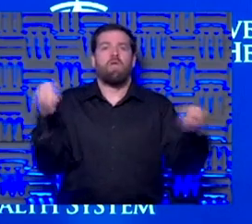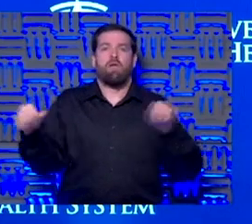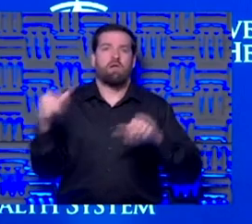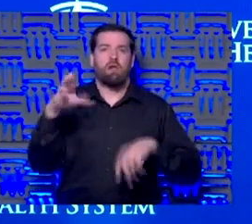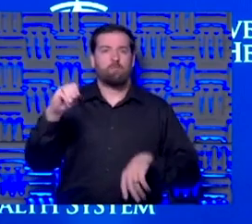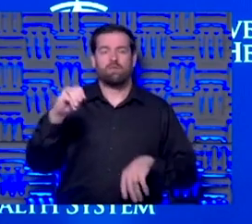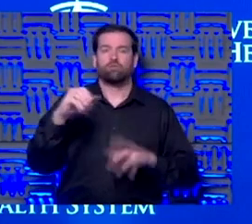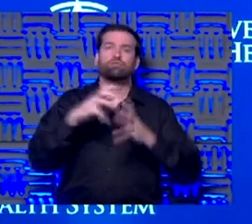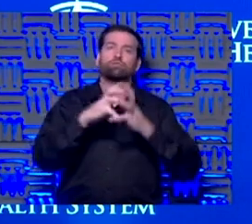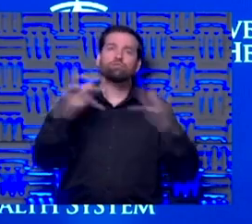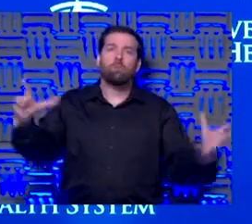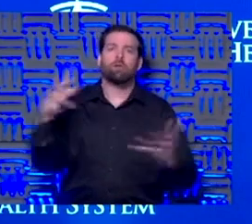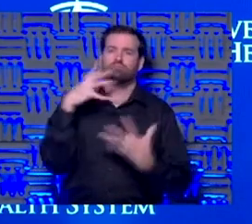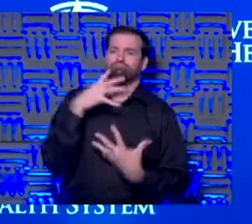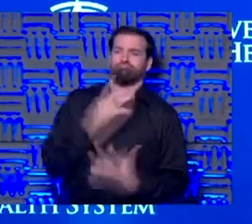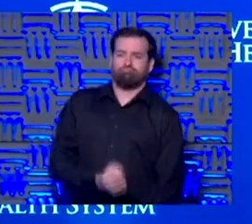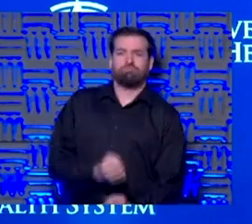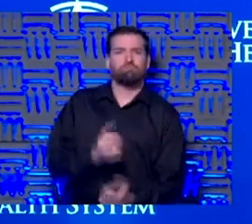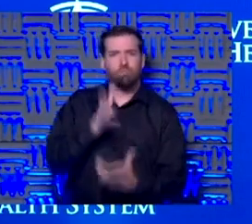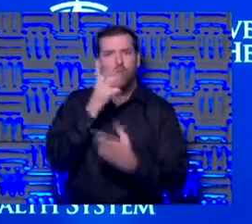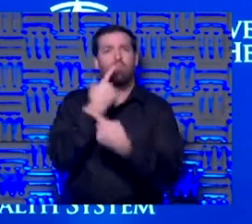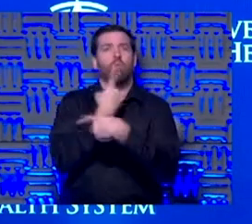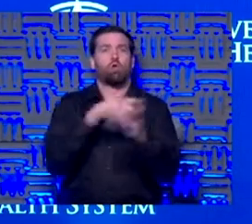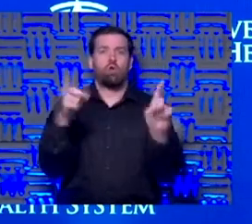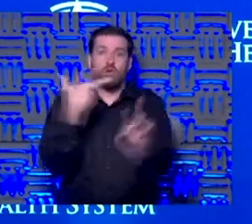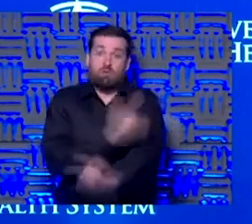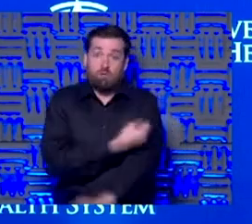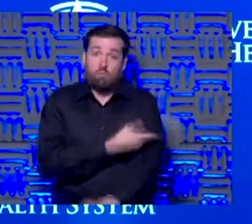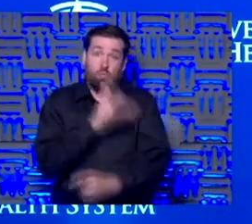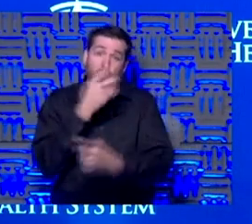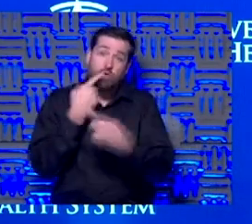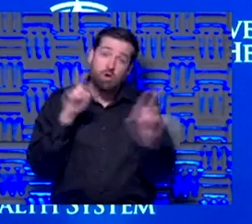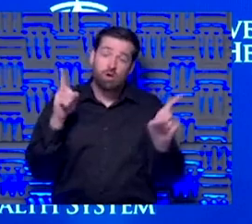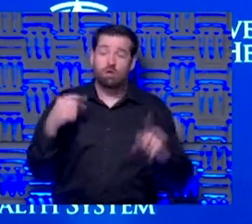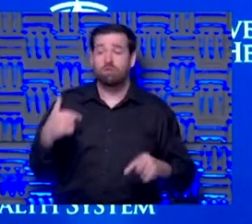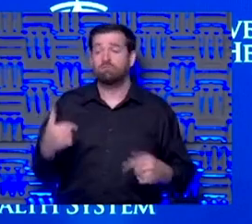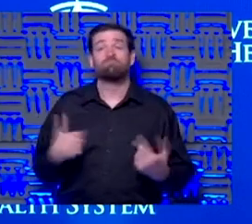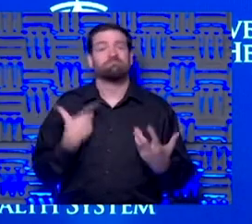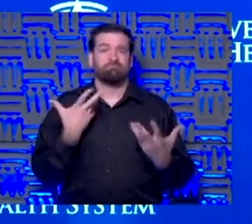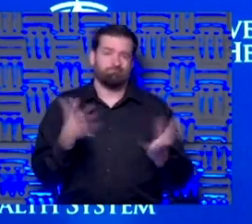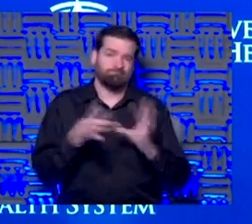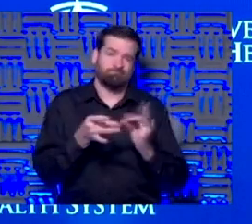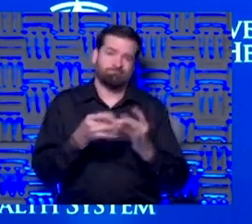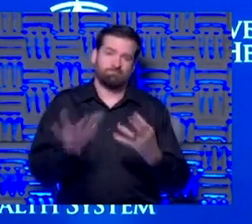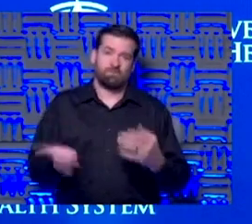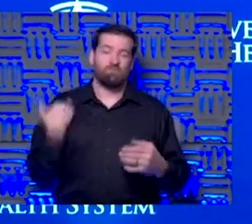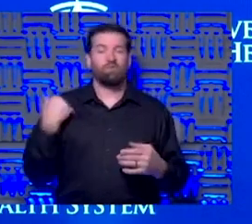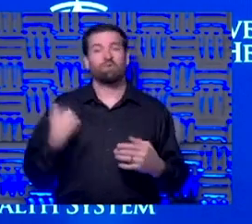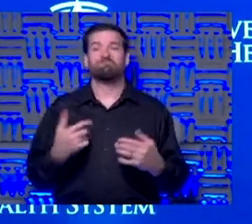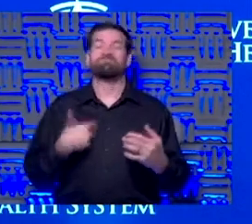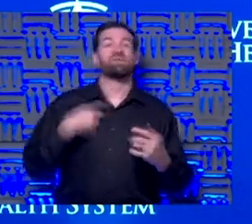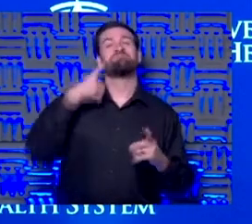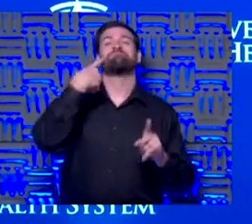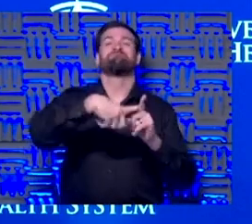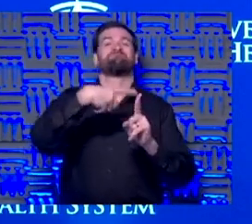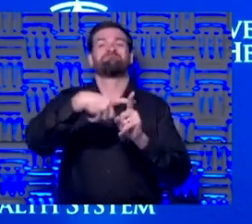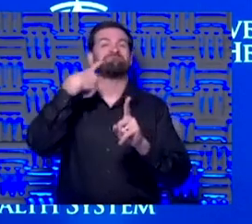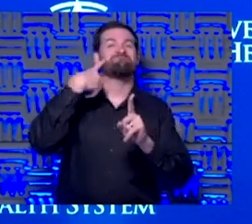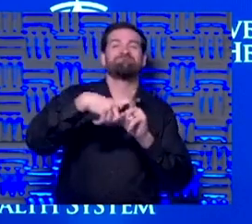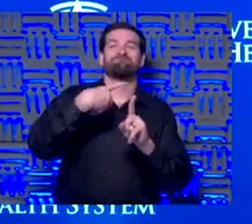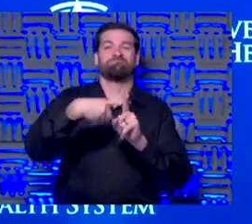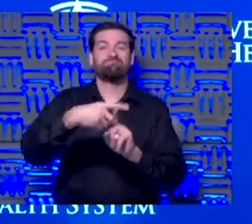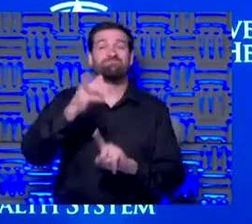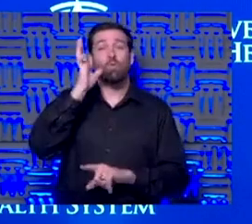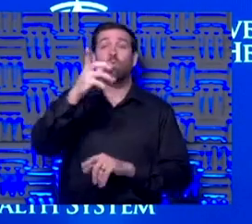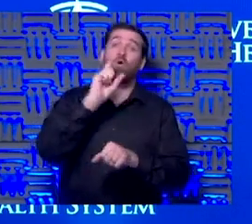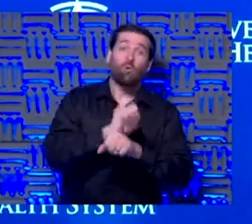they're so much confident that the vaccine's going to work. We've heard me say before, I'm Mr. Rose-colored glasses. I think it's going to work. I think it's going to be